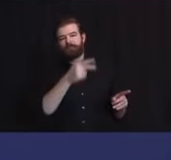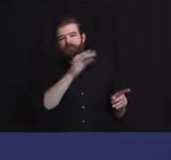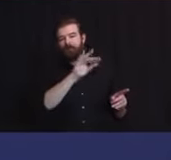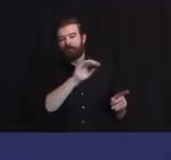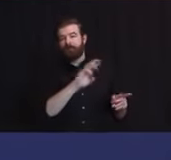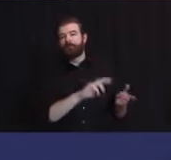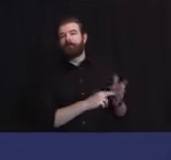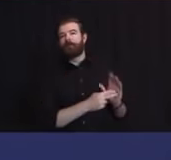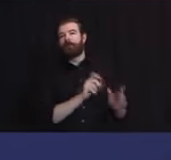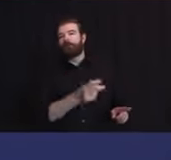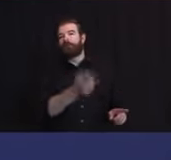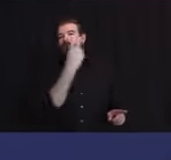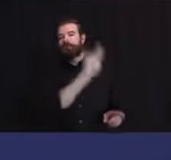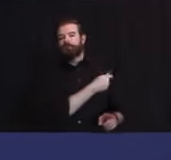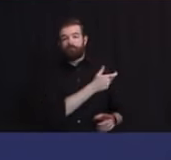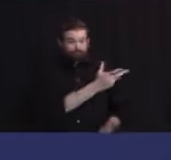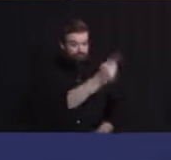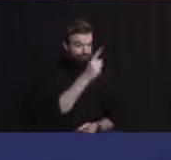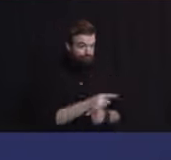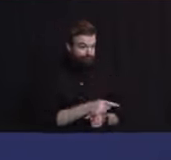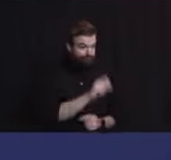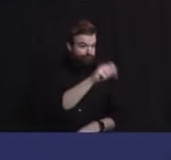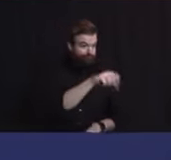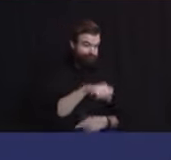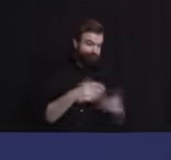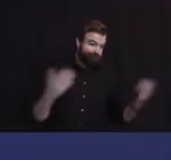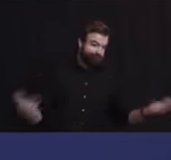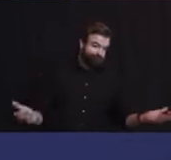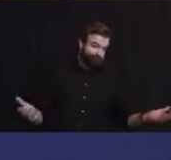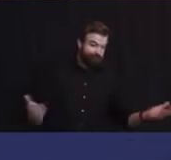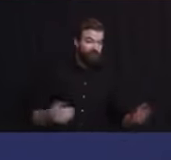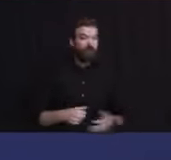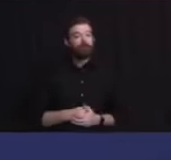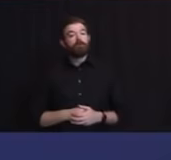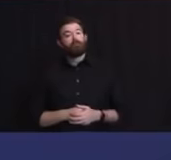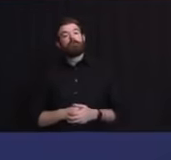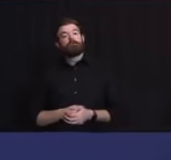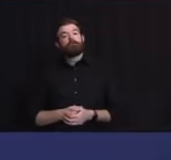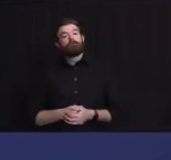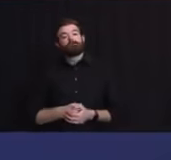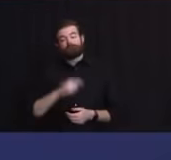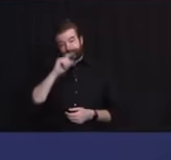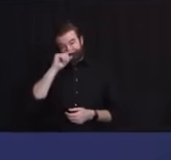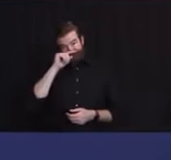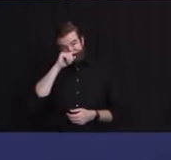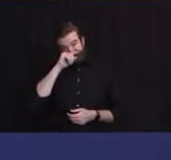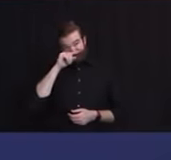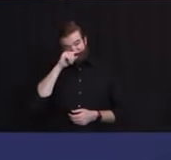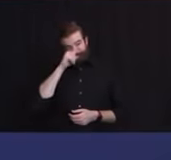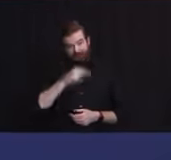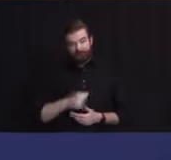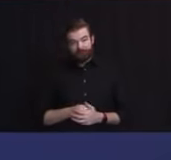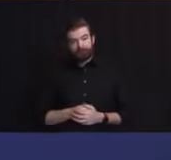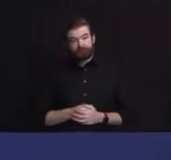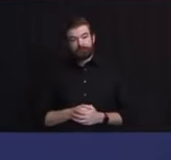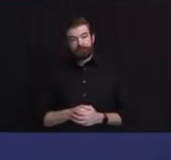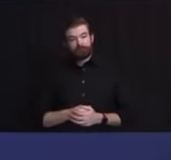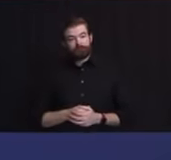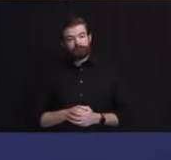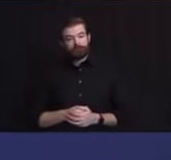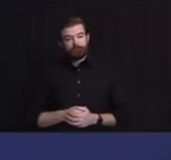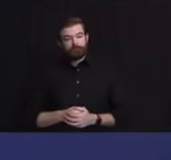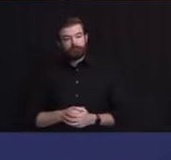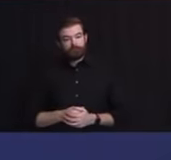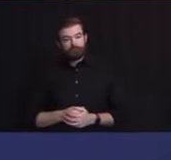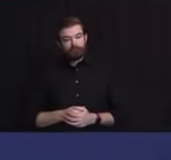of May, early June that's it. Again, can we use J&J to back and fill in